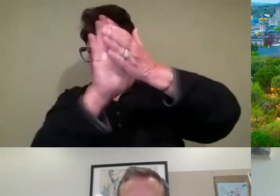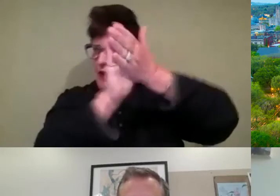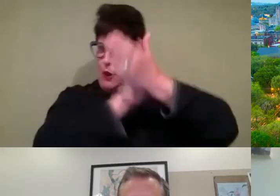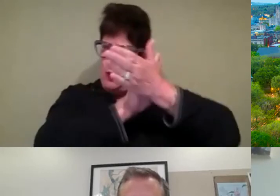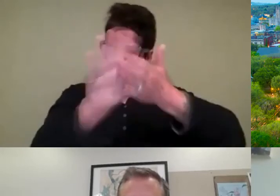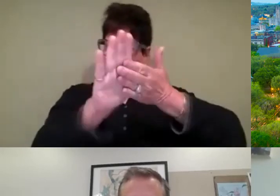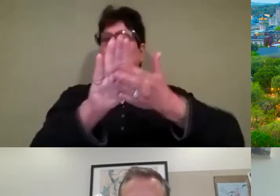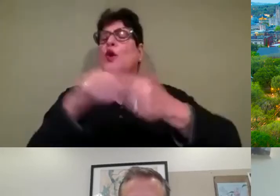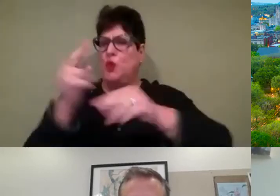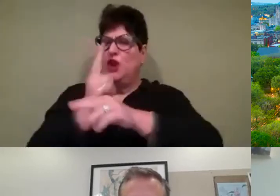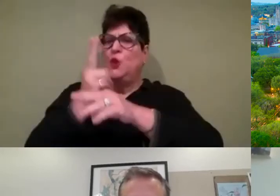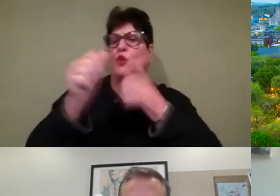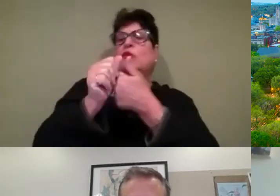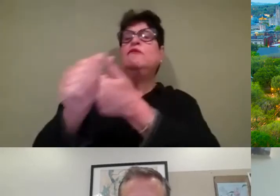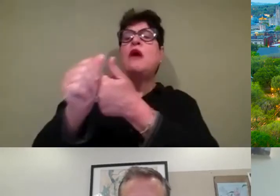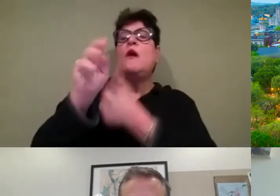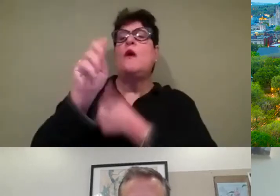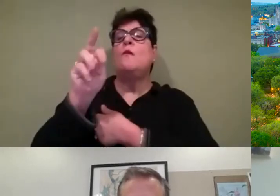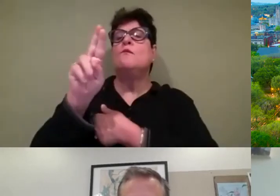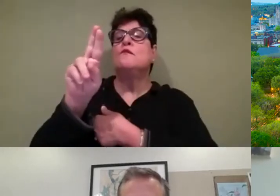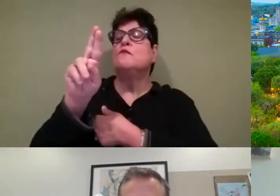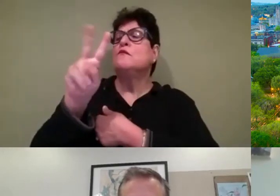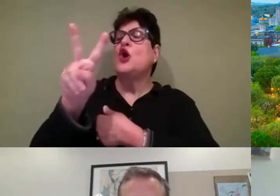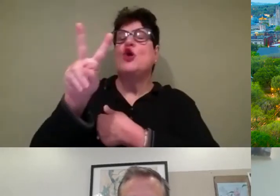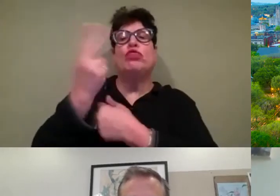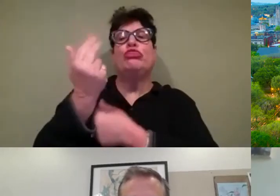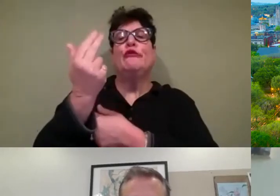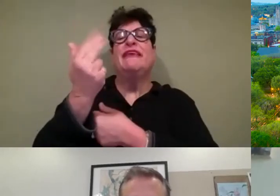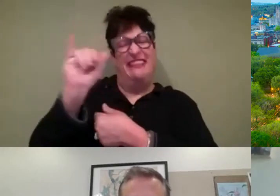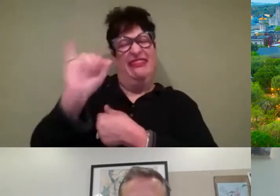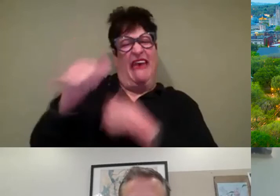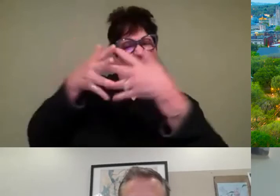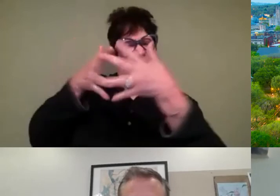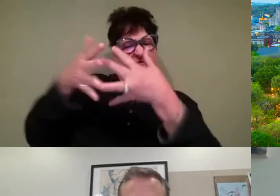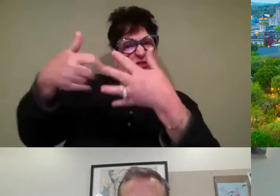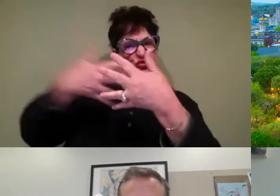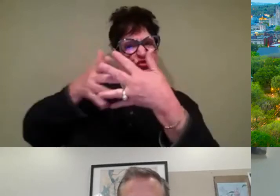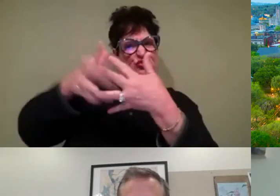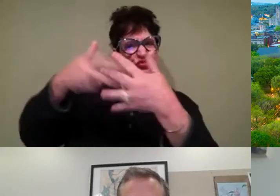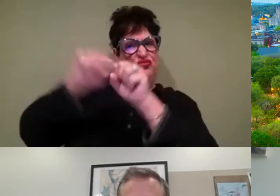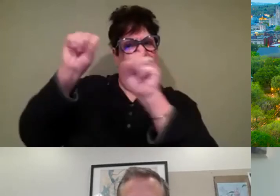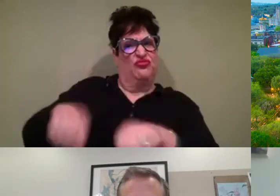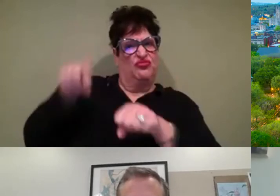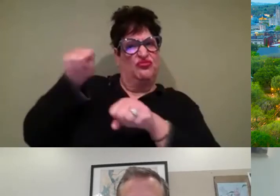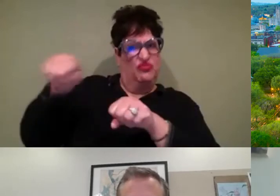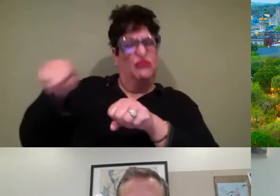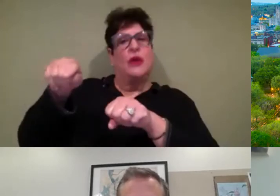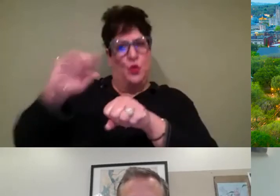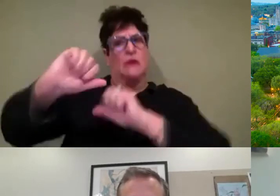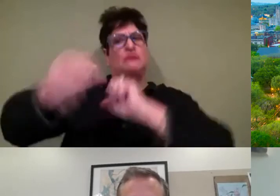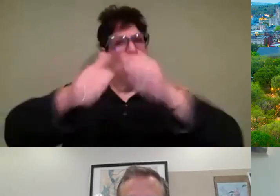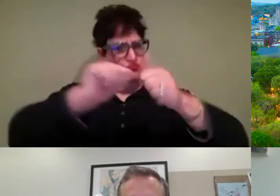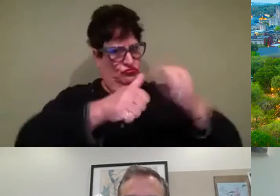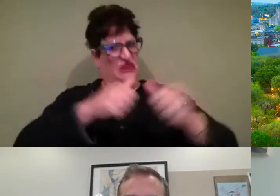13 standard filter systems that will be installed. We have them installed in about 7 schools currently, just because they